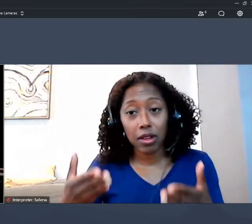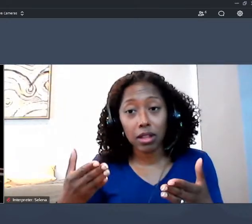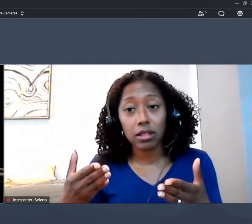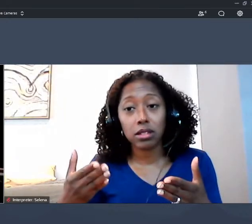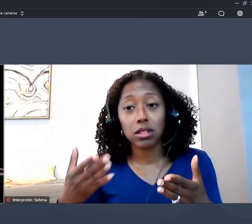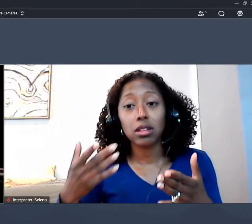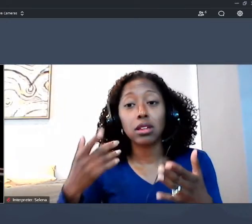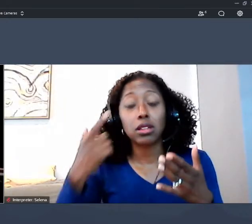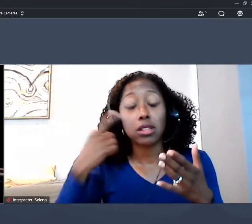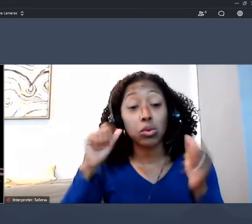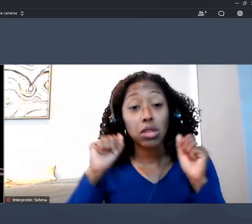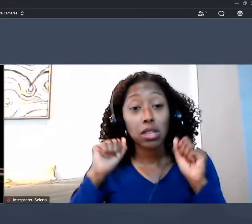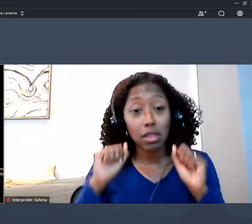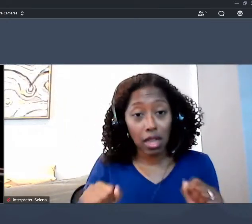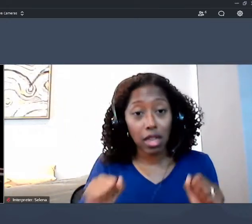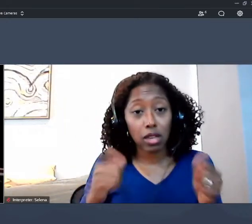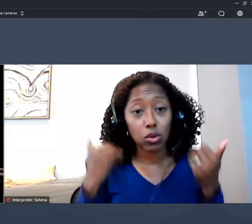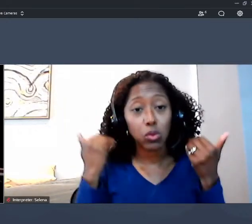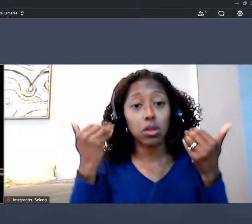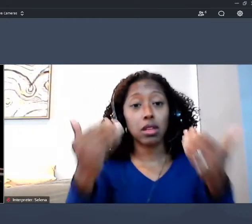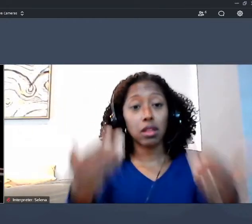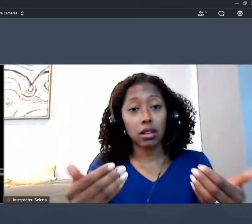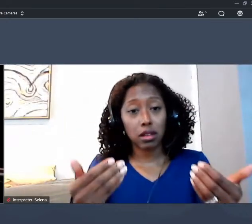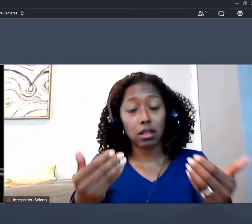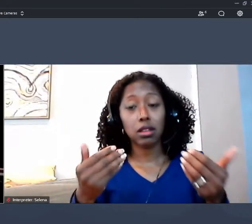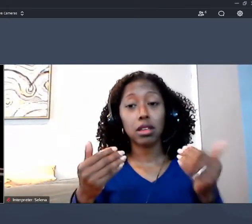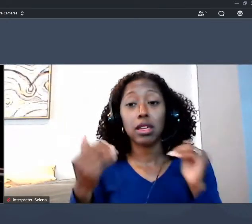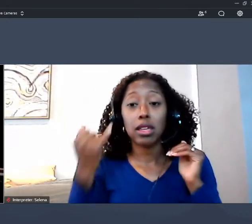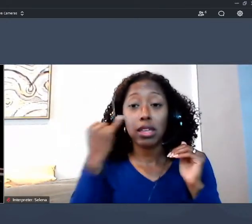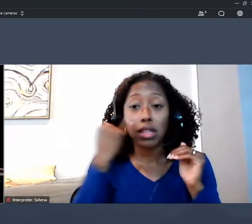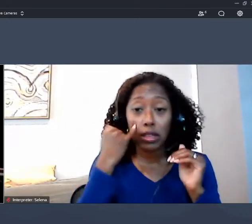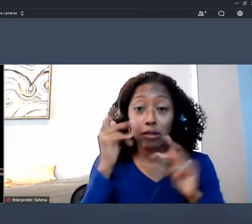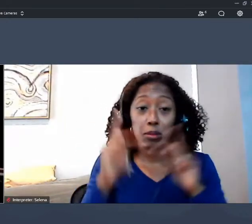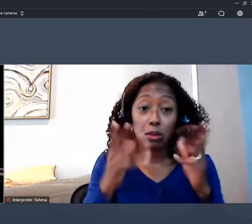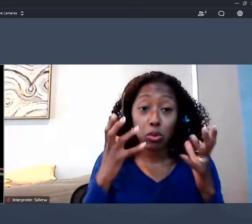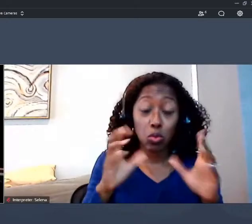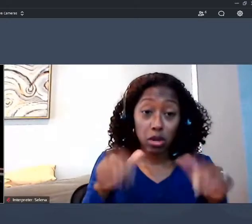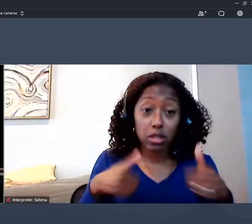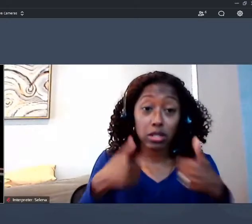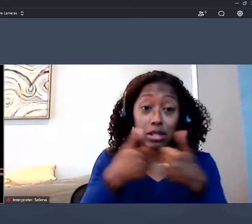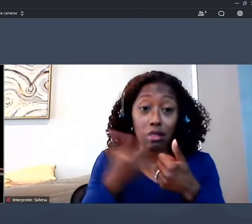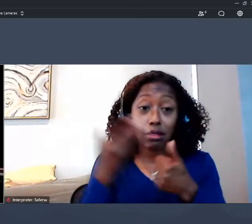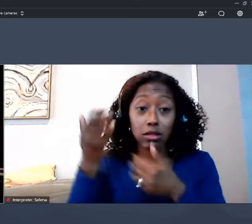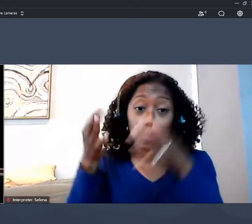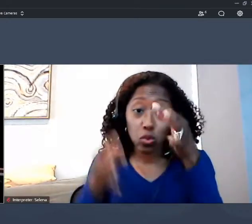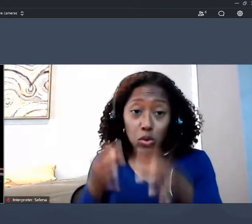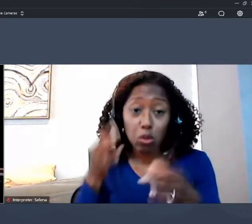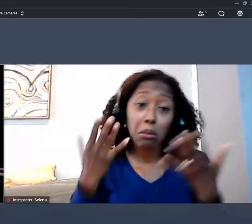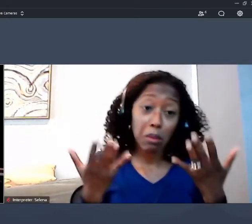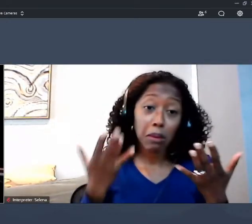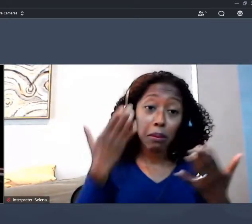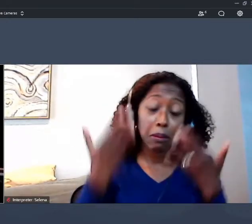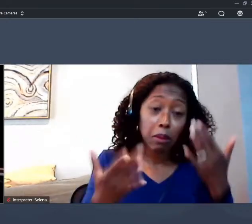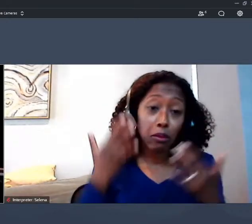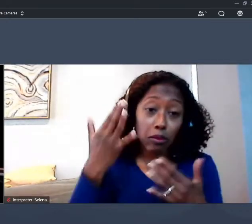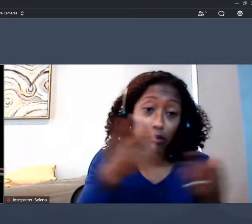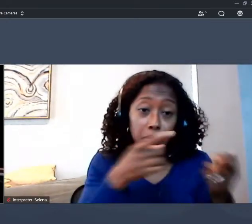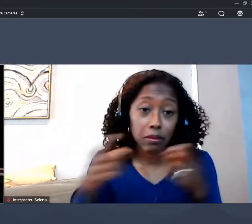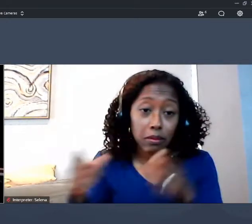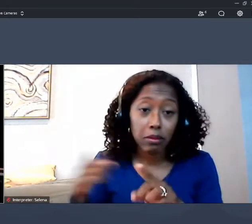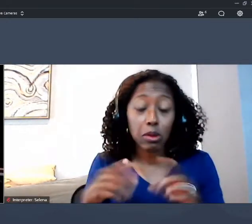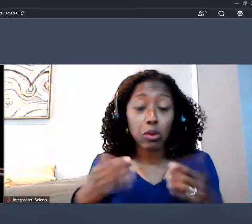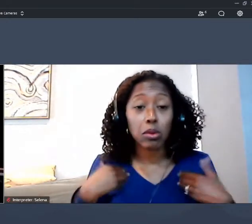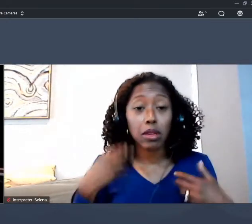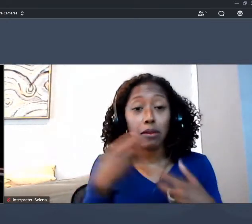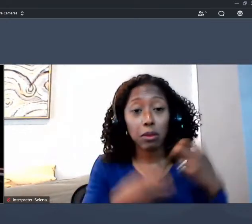move forward with this. And if people want to challenge that in court, that may be coming. But essentially, we identified a problem.